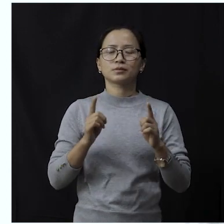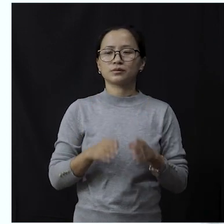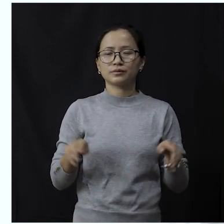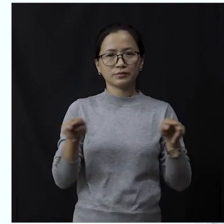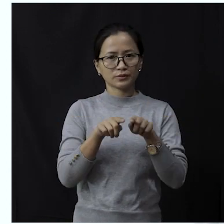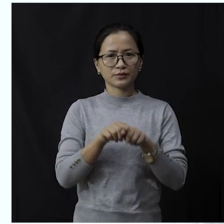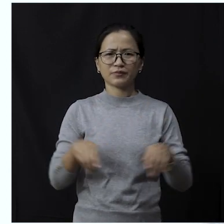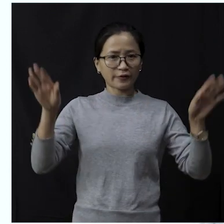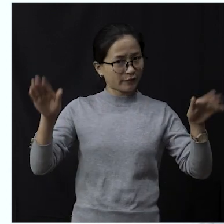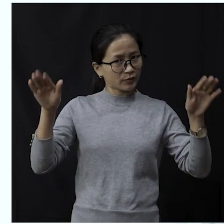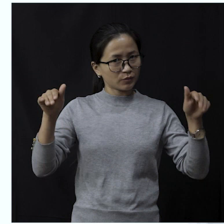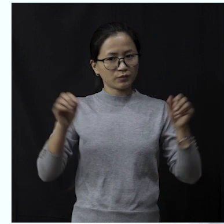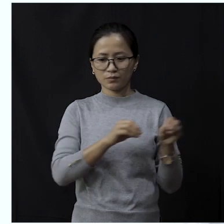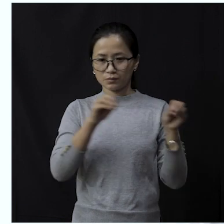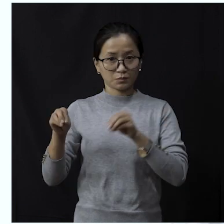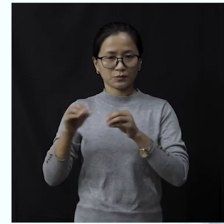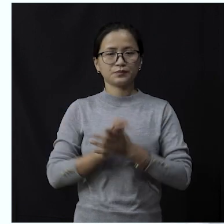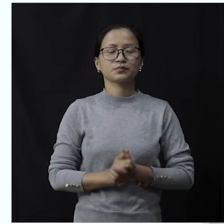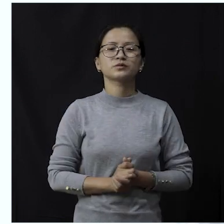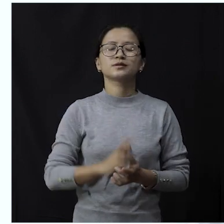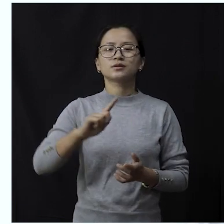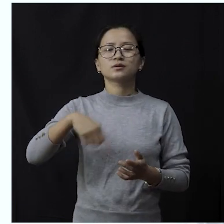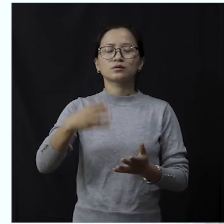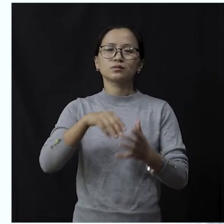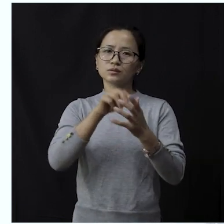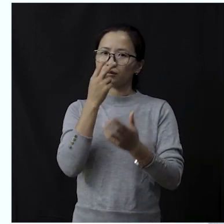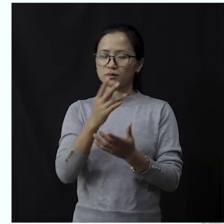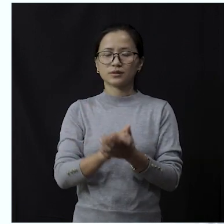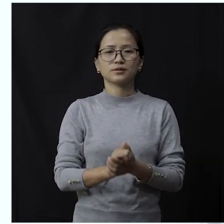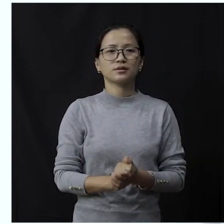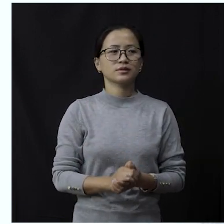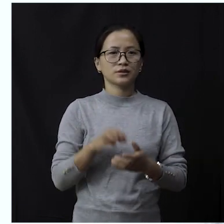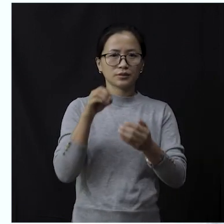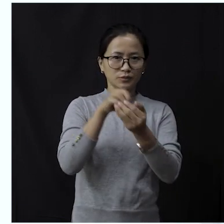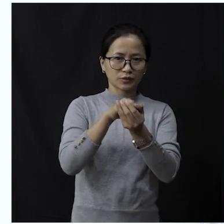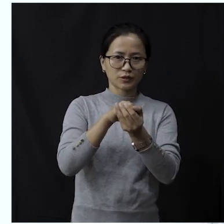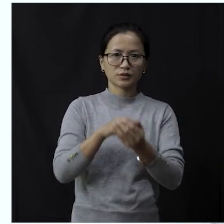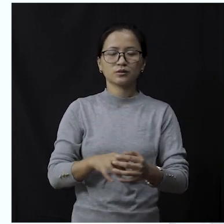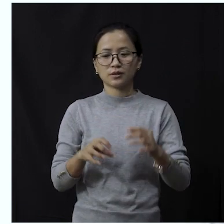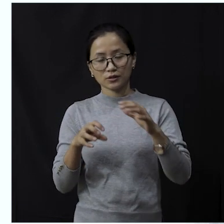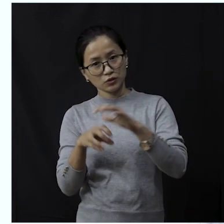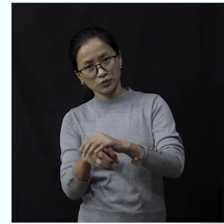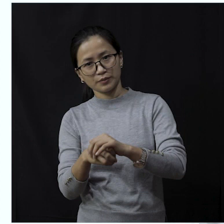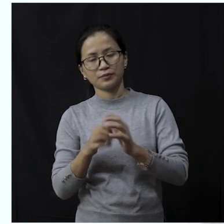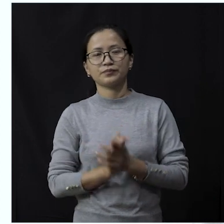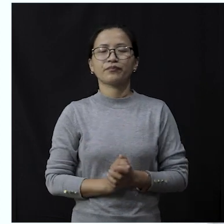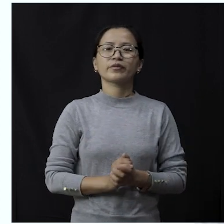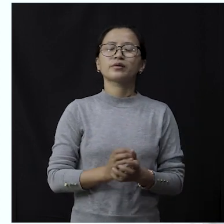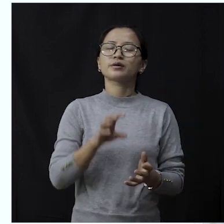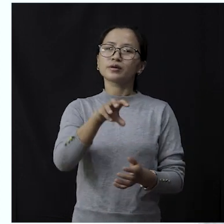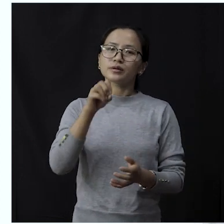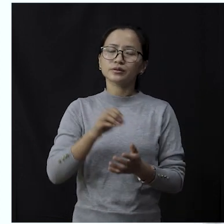too. And the next word that we are going to learn is trap, a thing used to cage animals and birds.